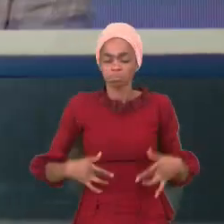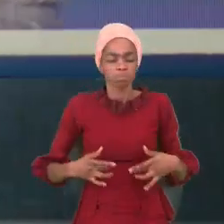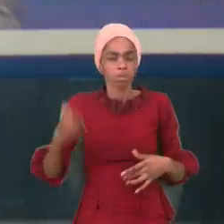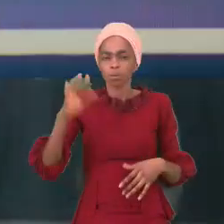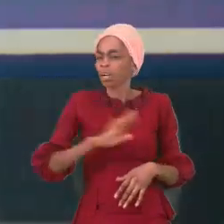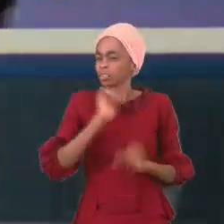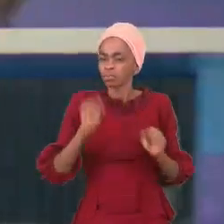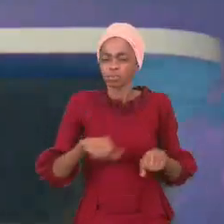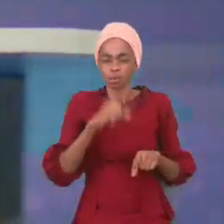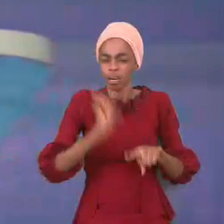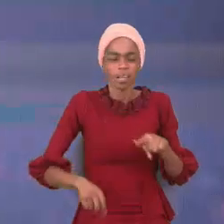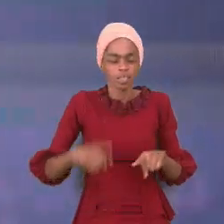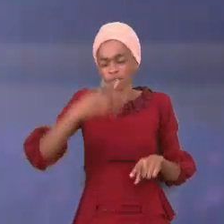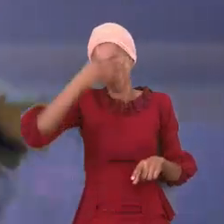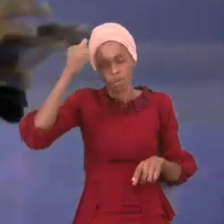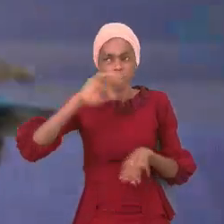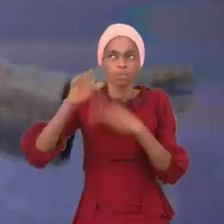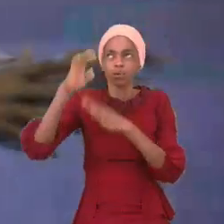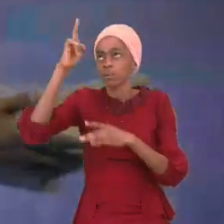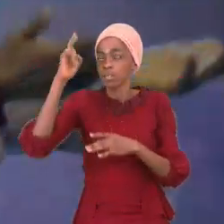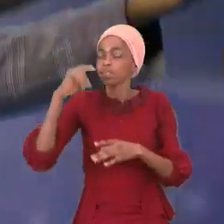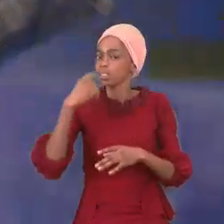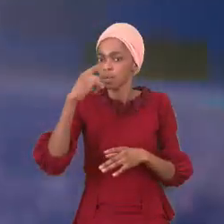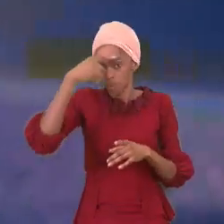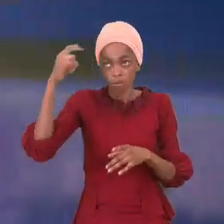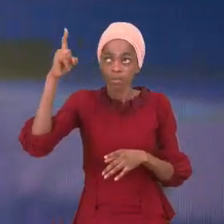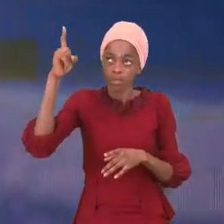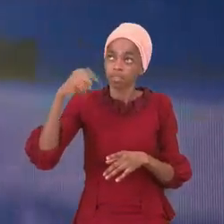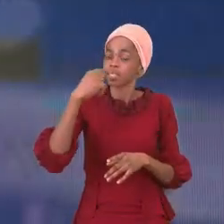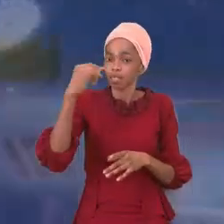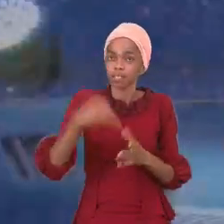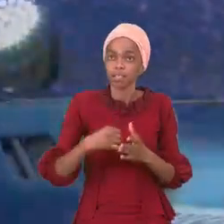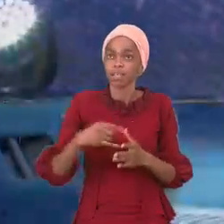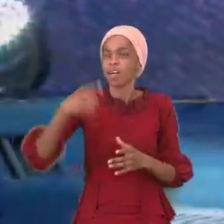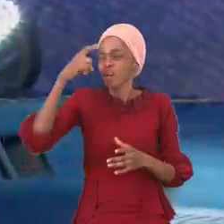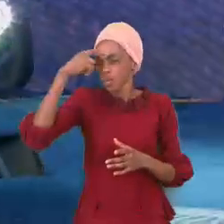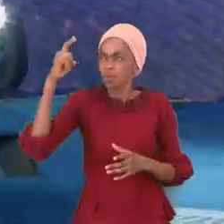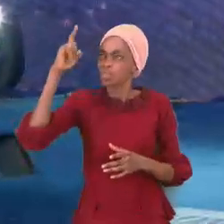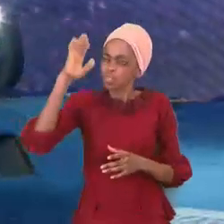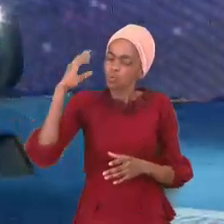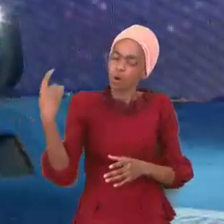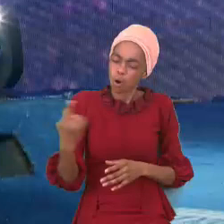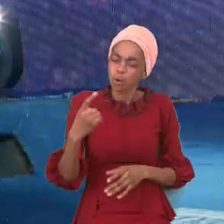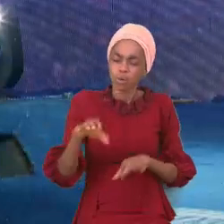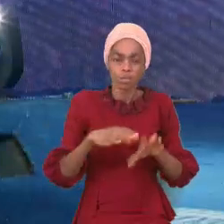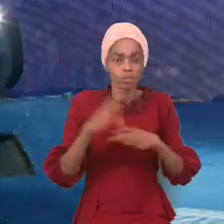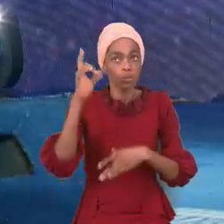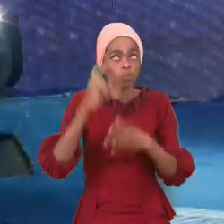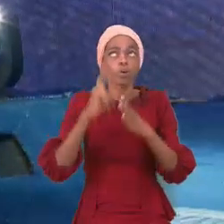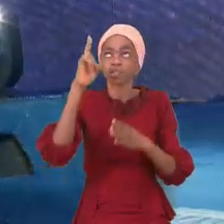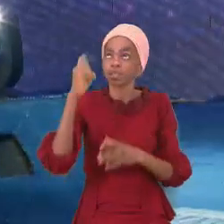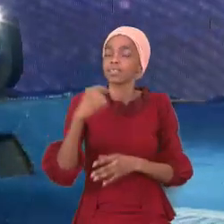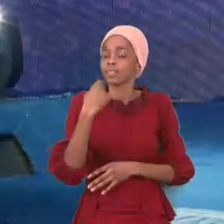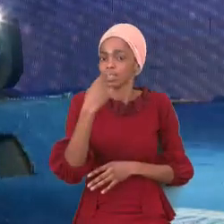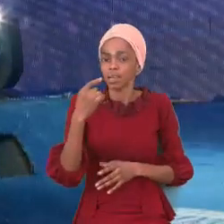he has said. And because he has said it, and because he will always do what he says,